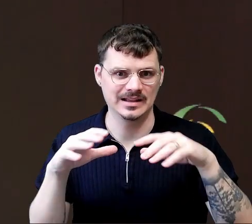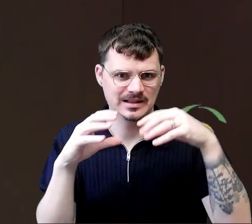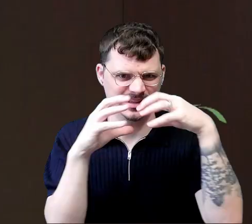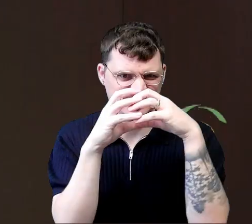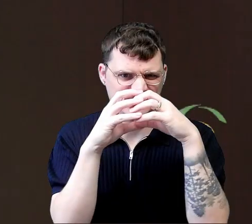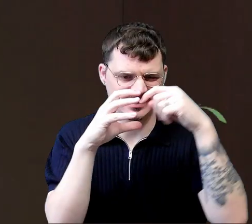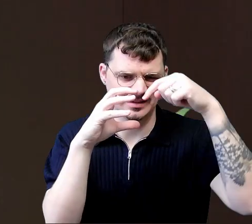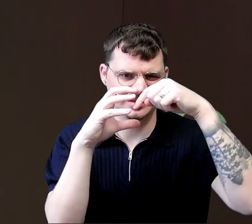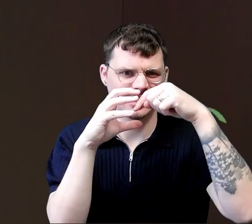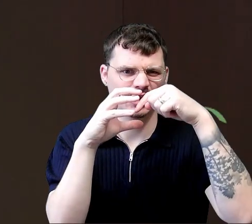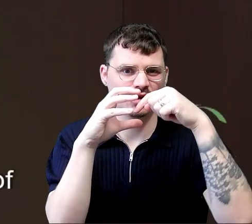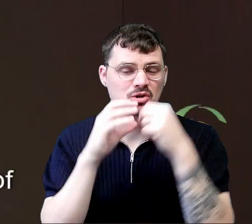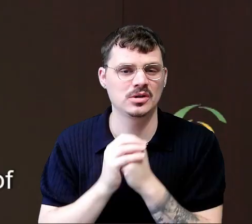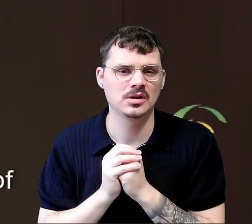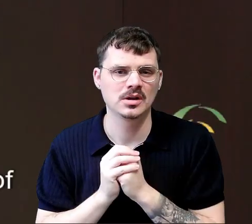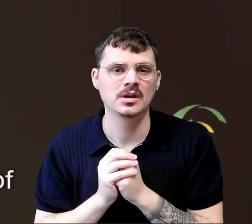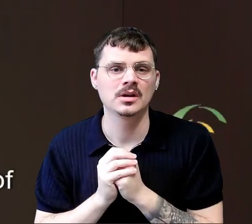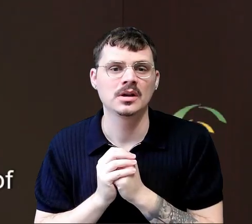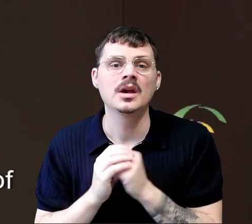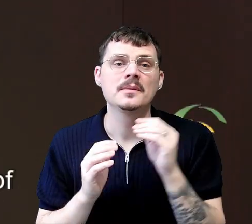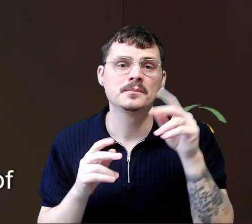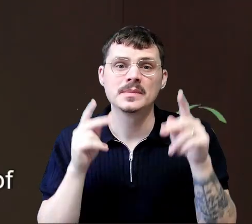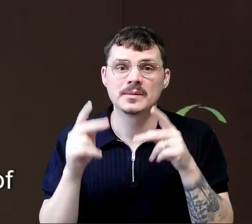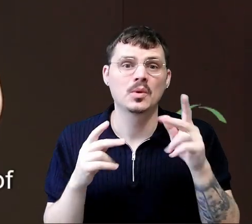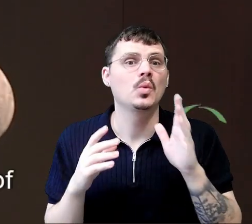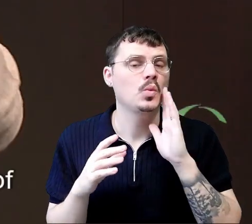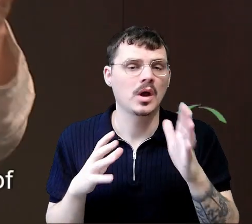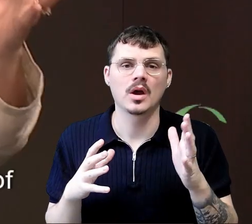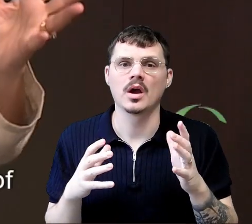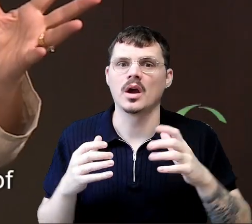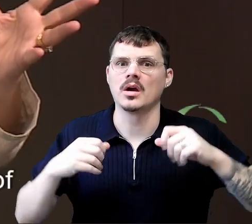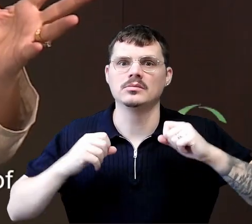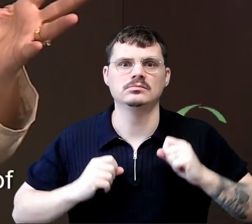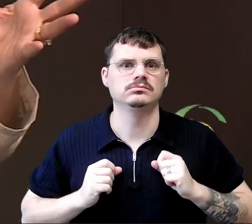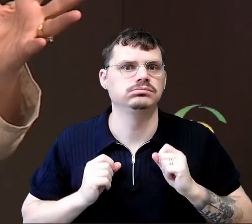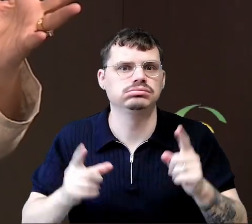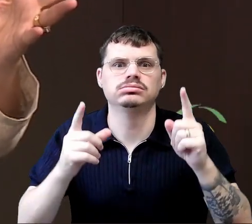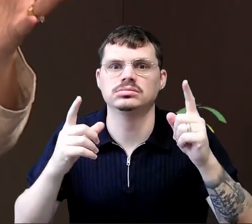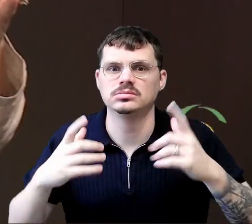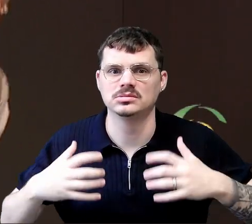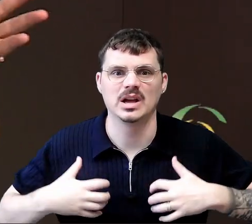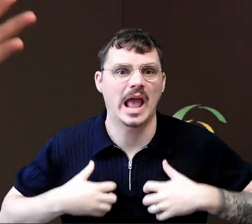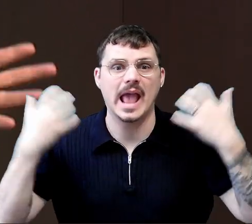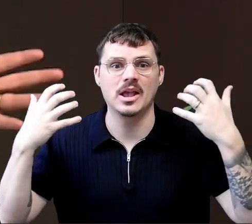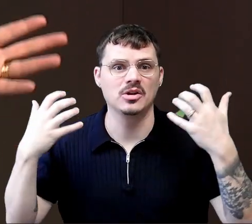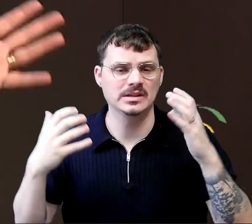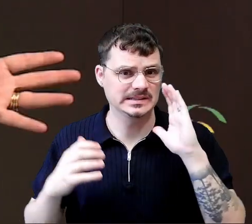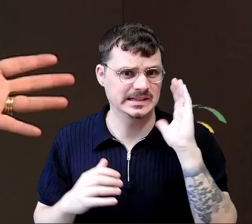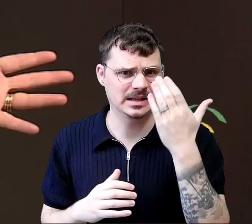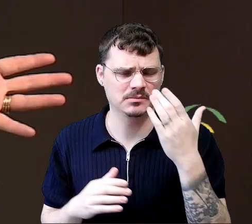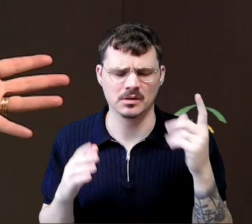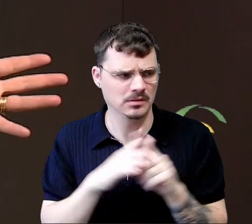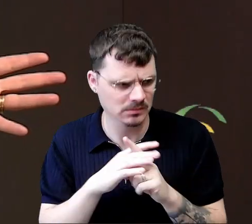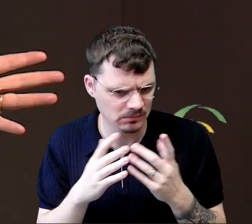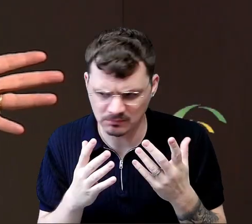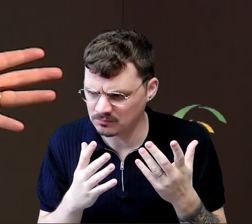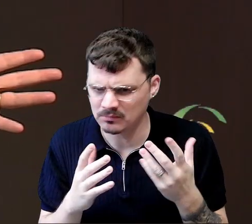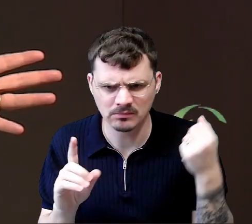live. And people will have explosive episodes of anger that literally come out of